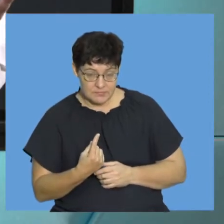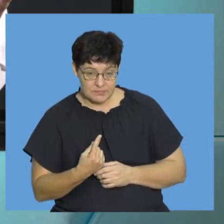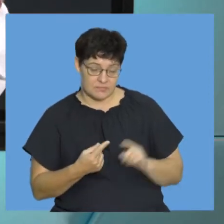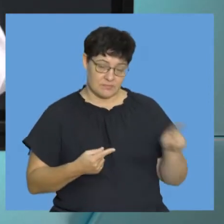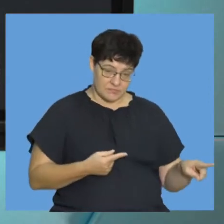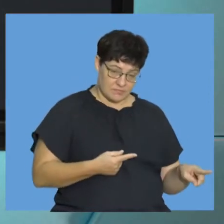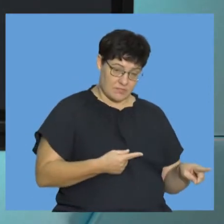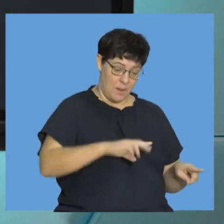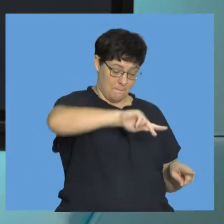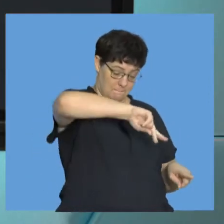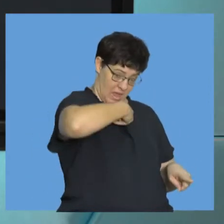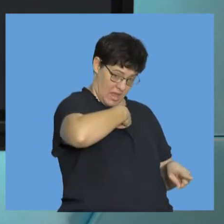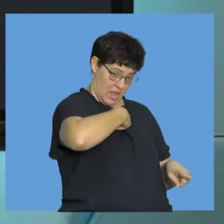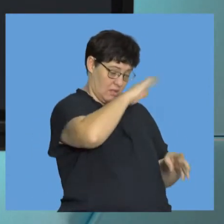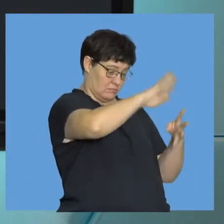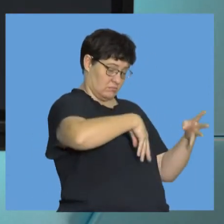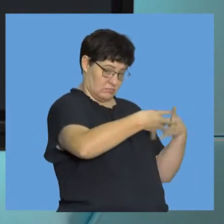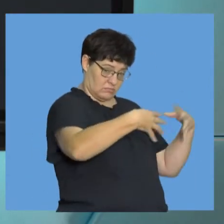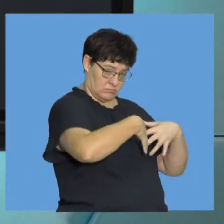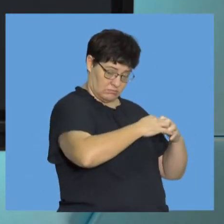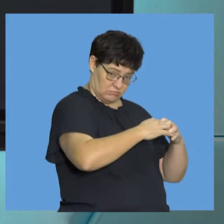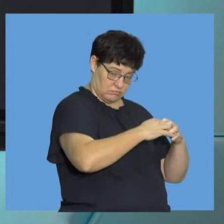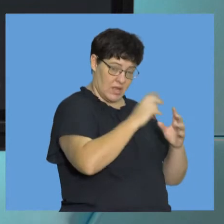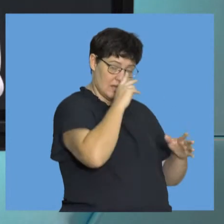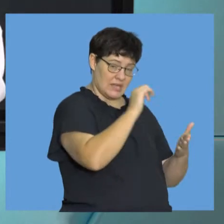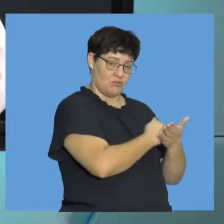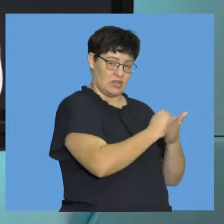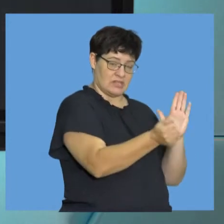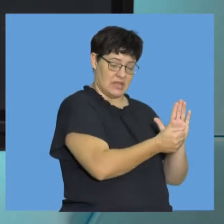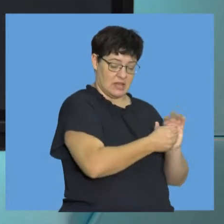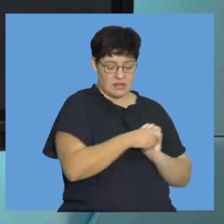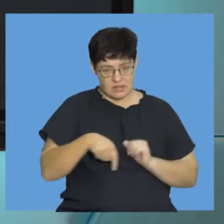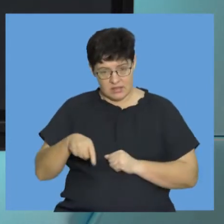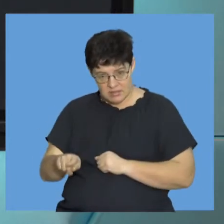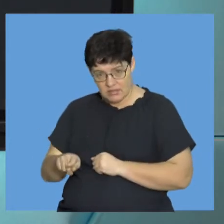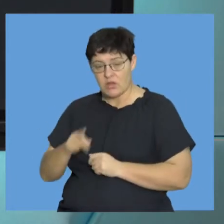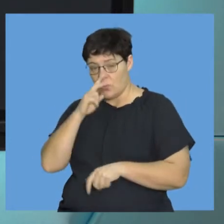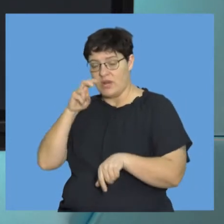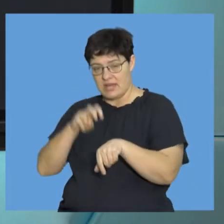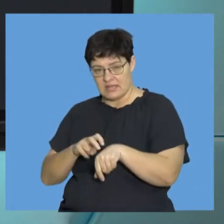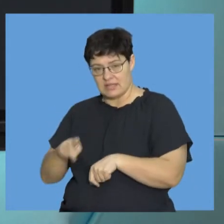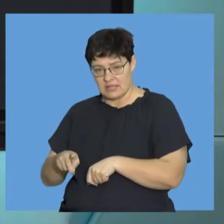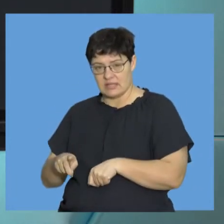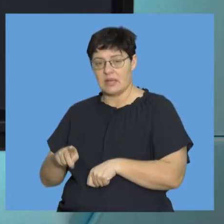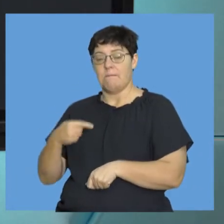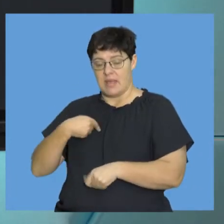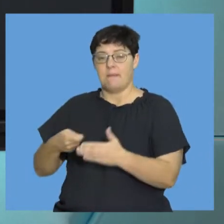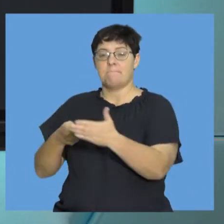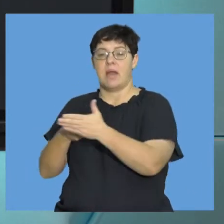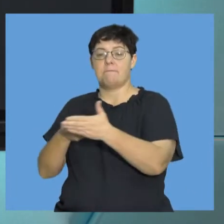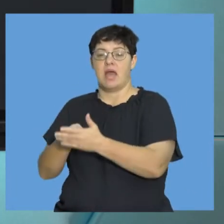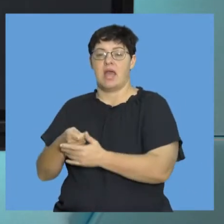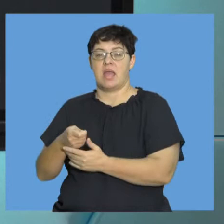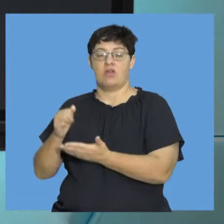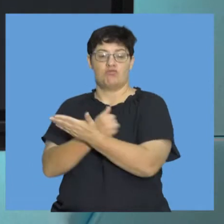collection, you needed your credit sales. Creditors payment, you need your credit purchases. But it's